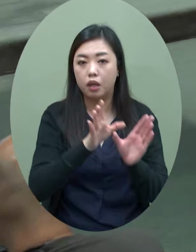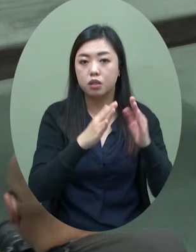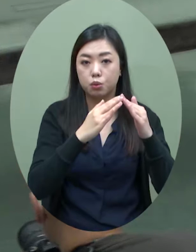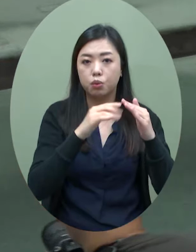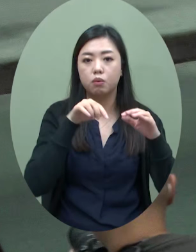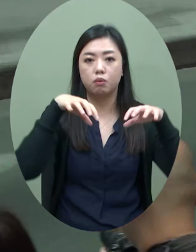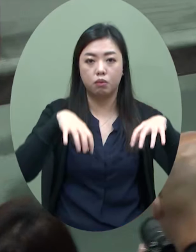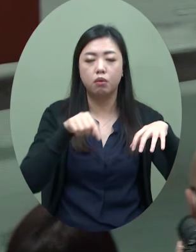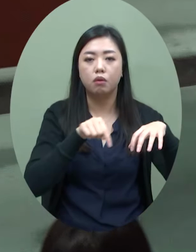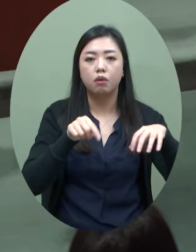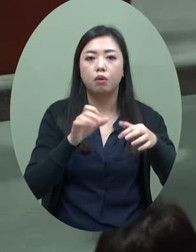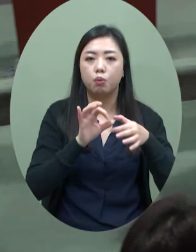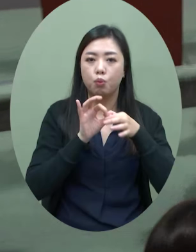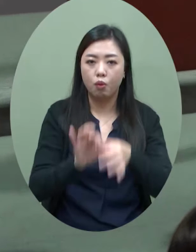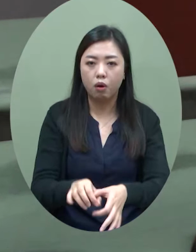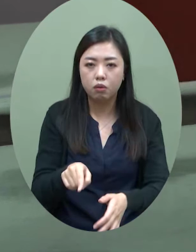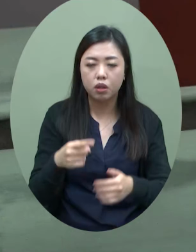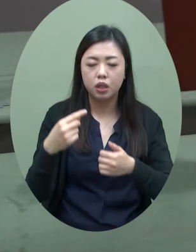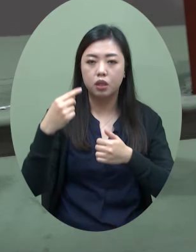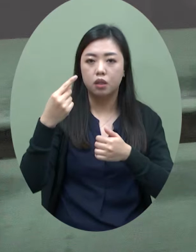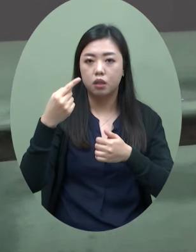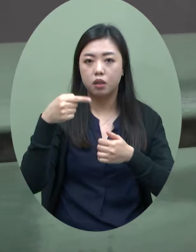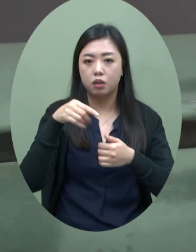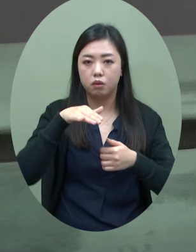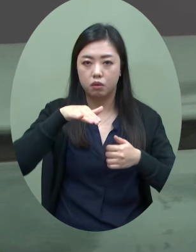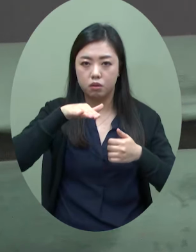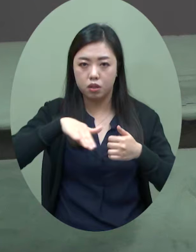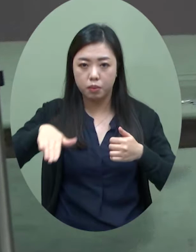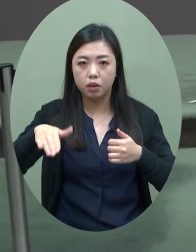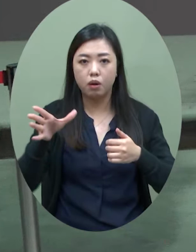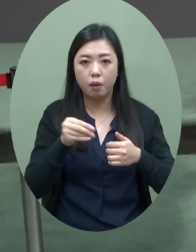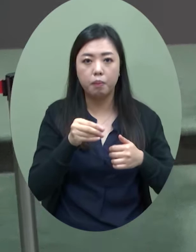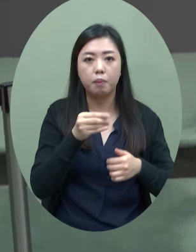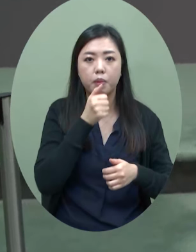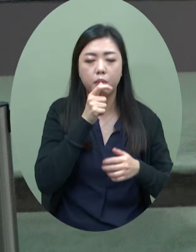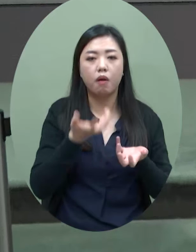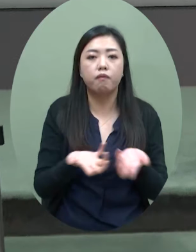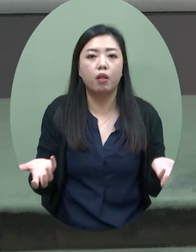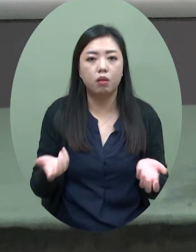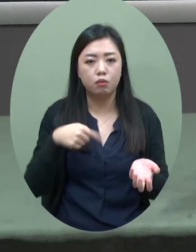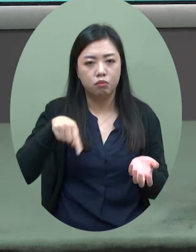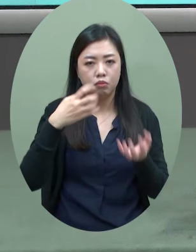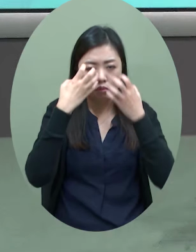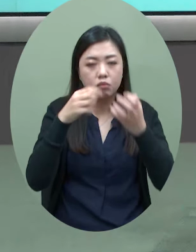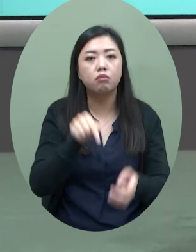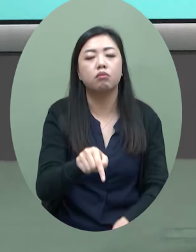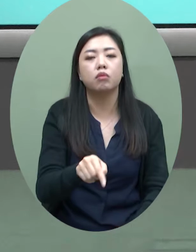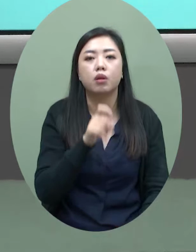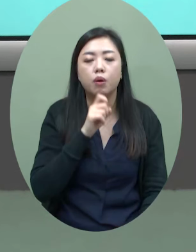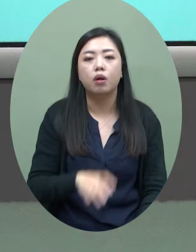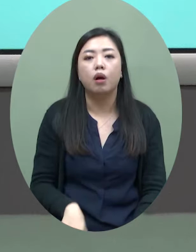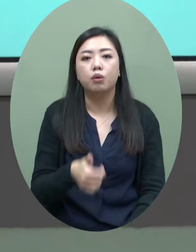parents during quarantine? Thank you. Okay, thank you for the three questions.